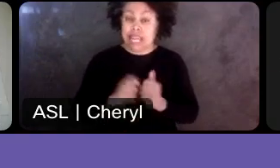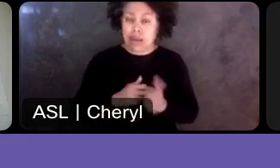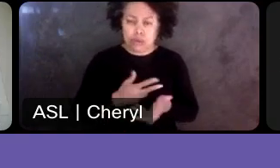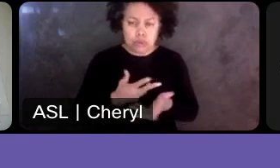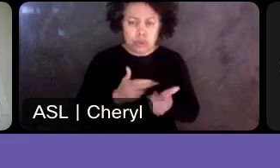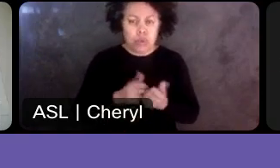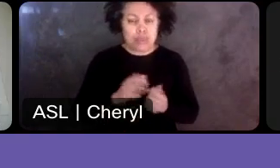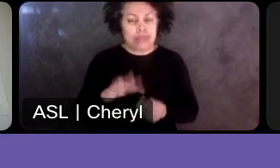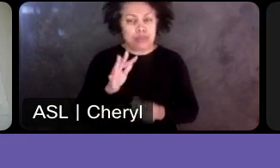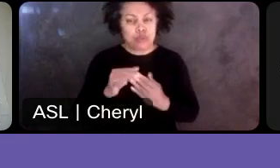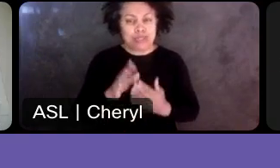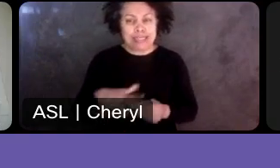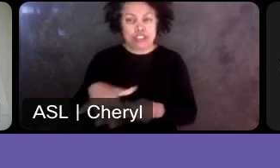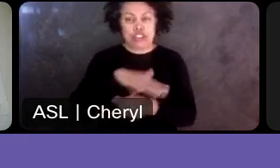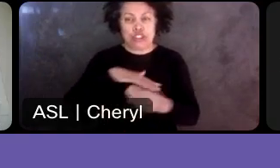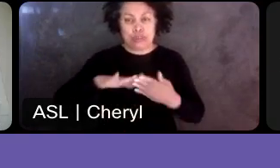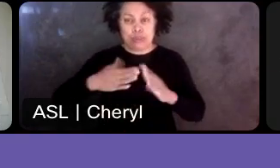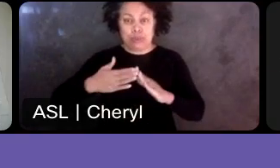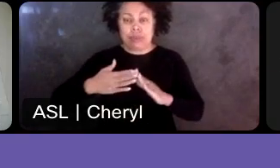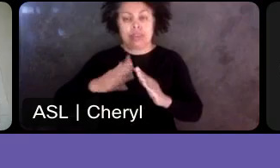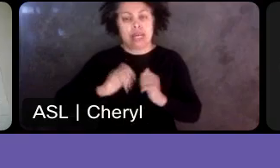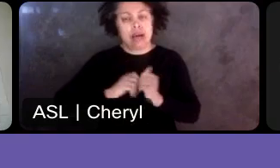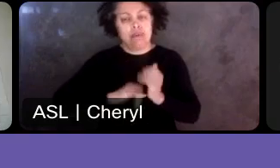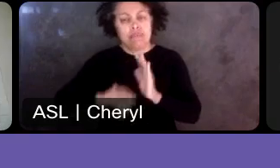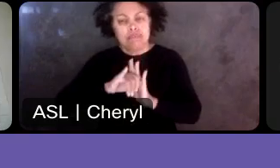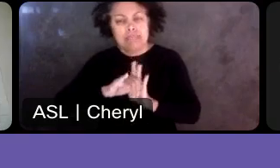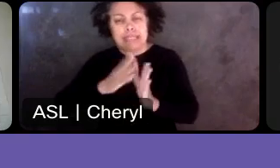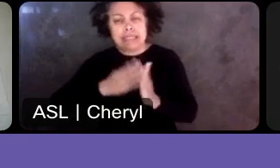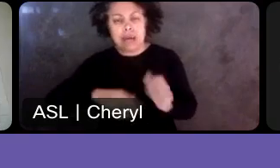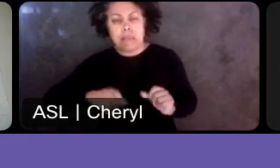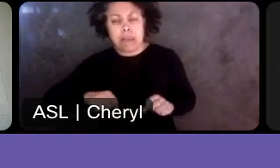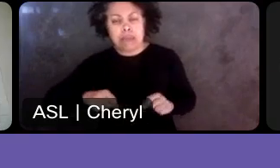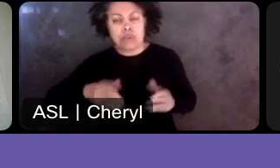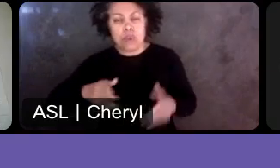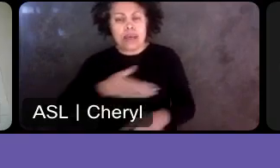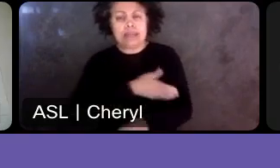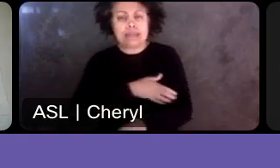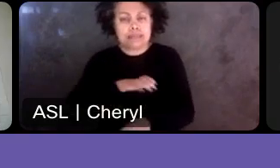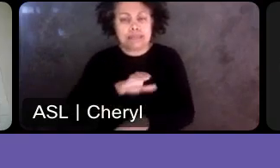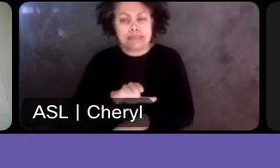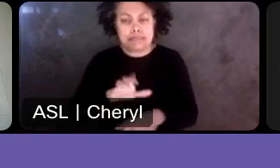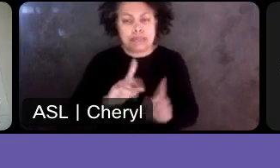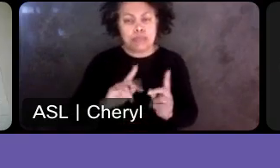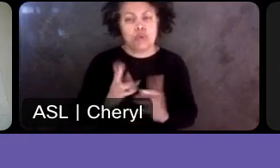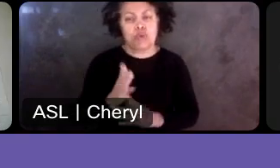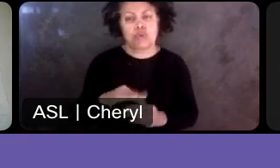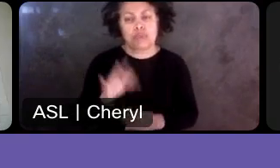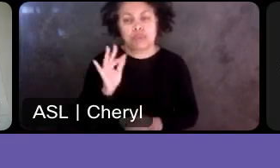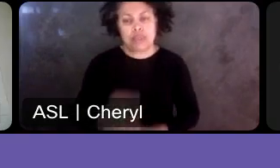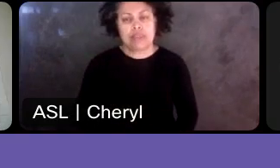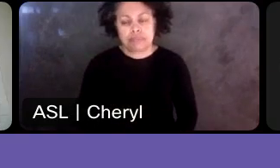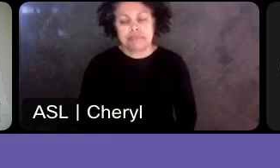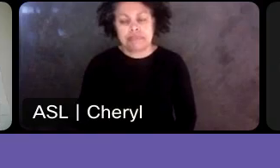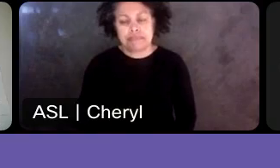spiritual leaders in your community, and identifying possibilities for empowerment through spirituality.